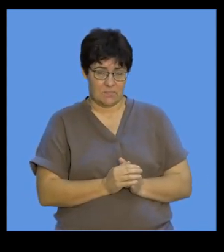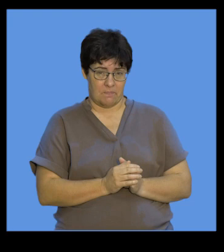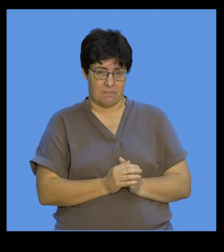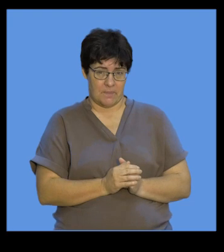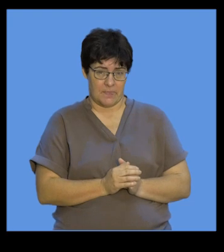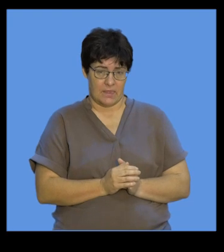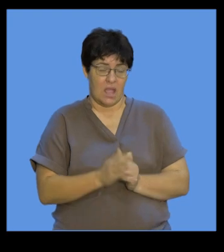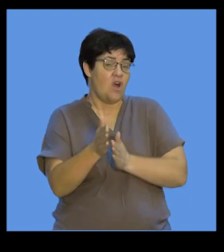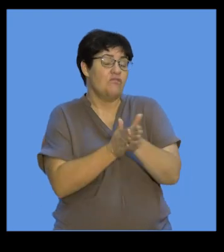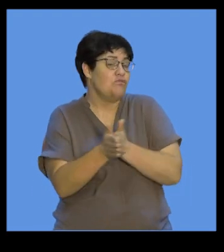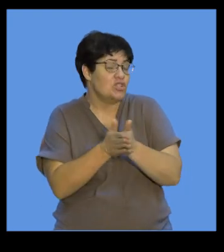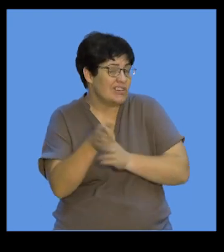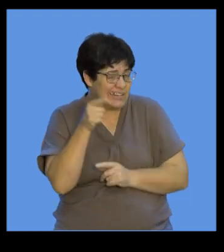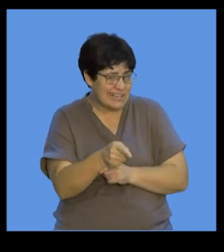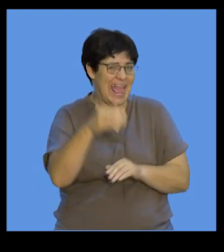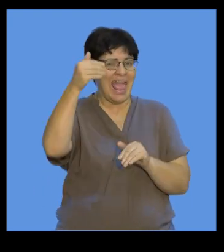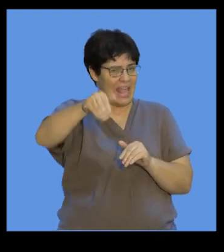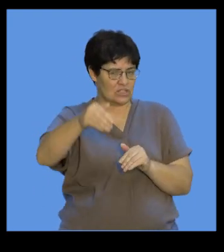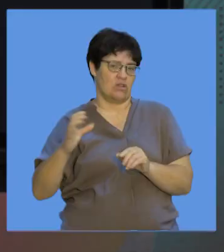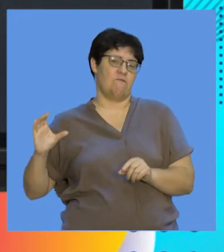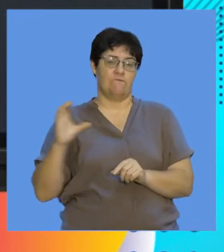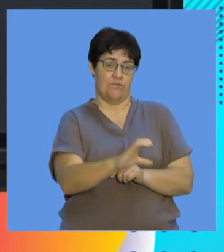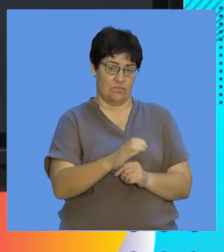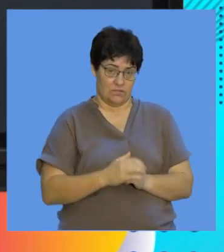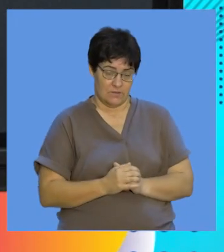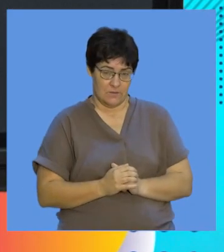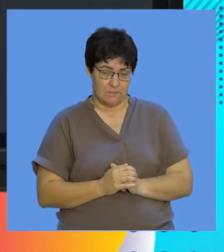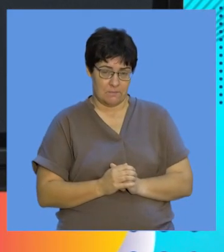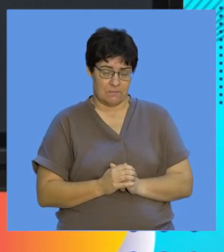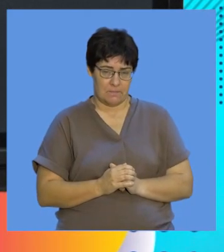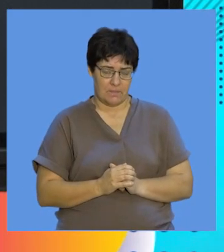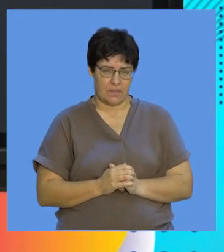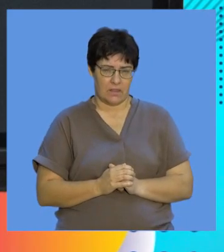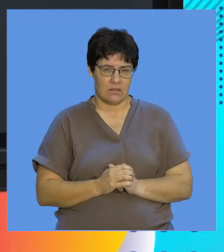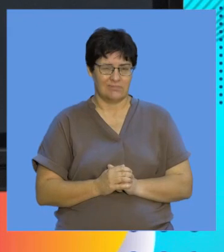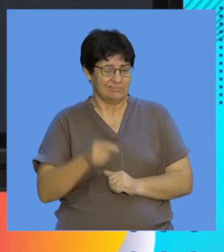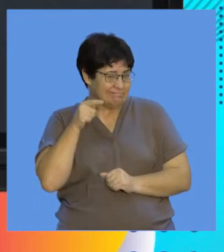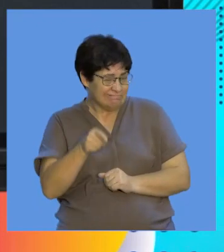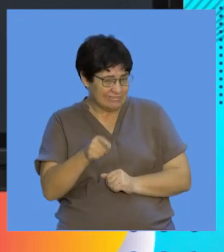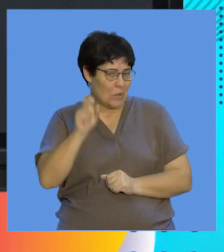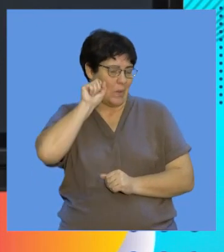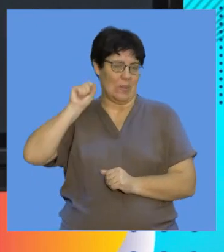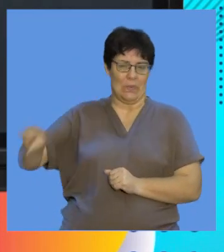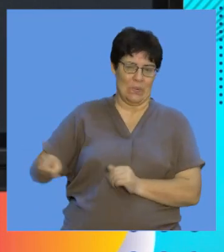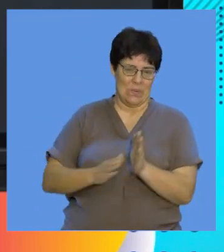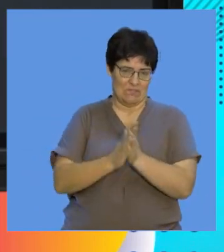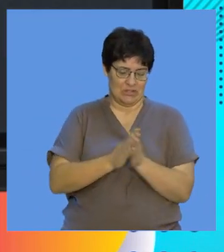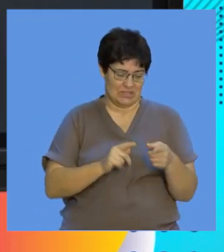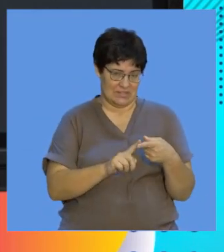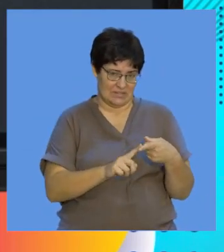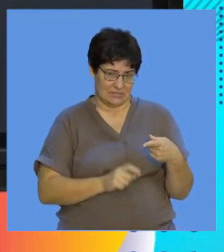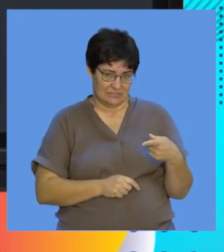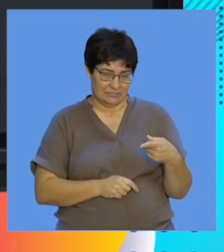Okay? Friction's an external force. So we're ignoring friction. We're going to